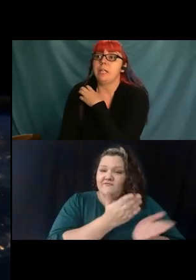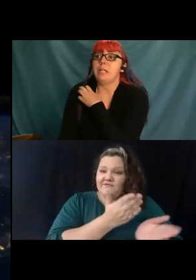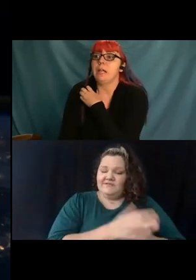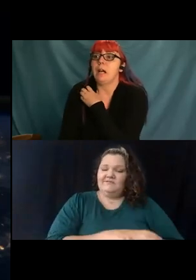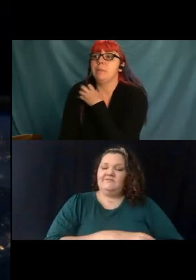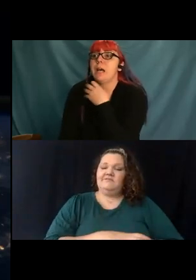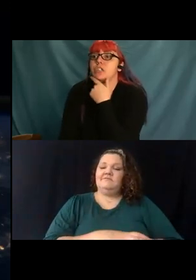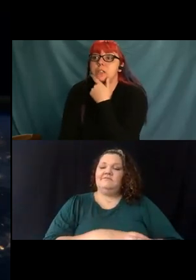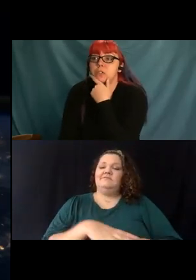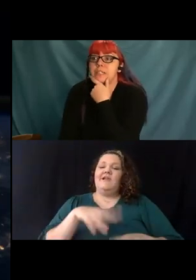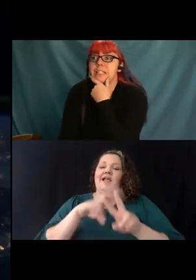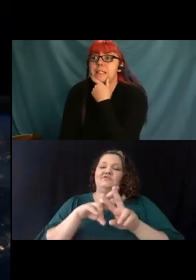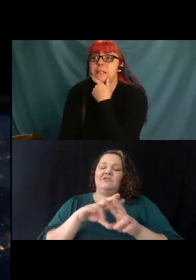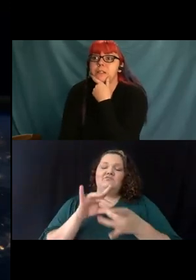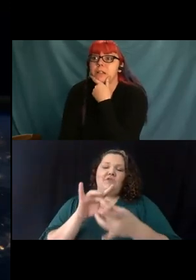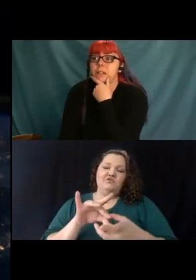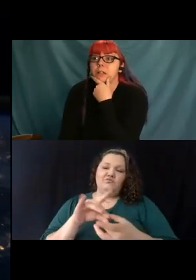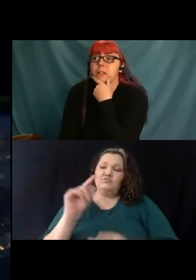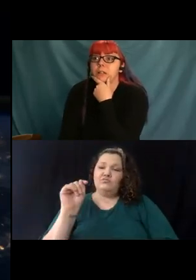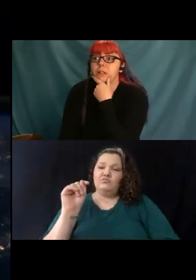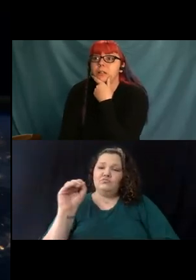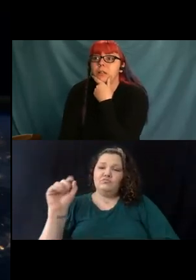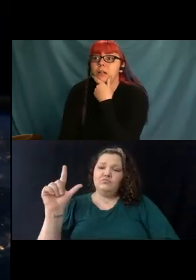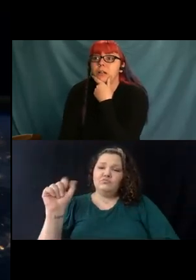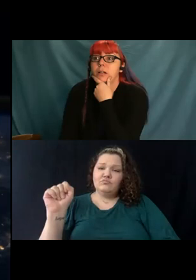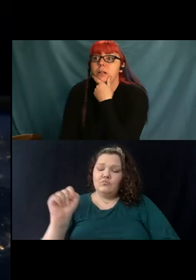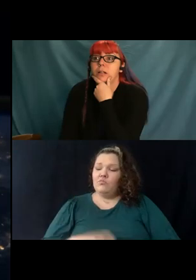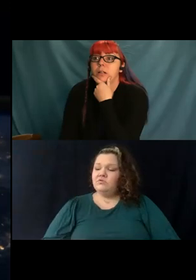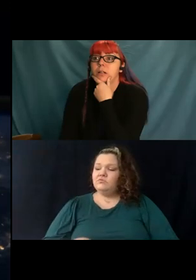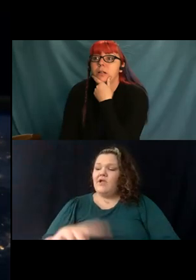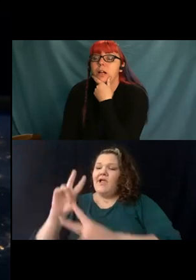could be hashtag services,